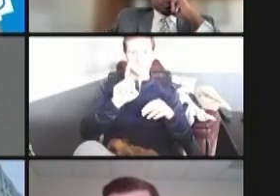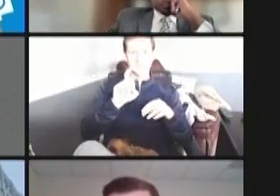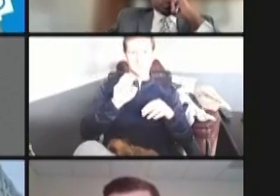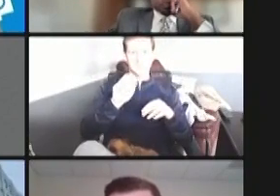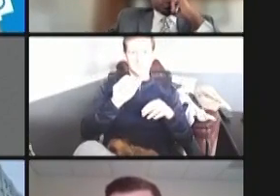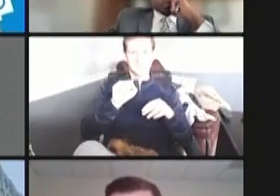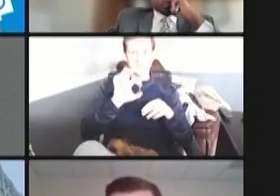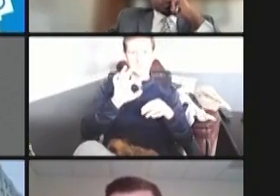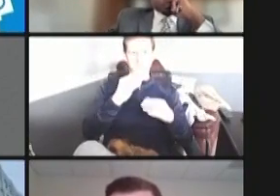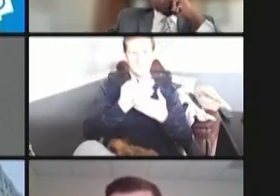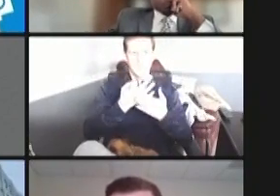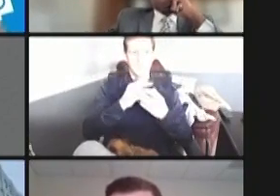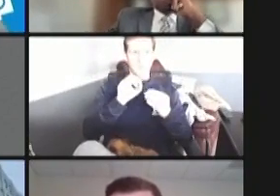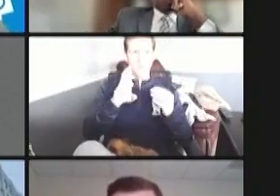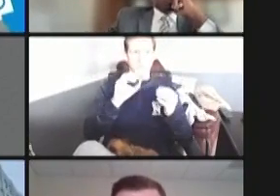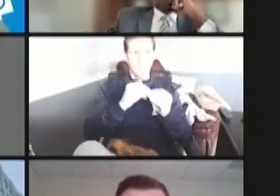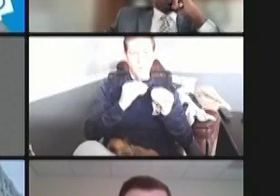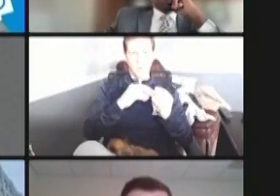discussion?